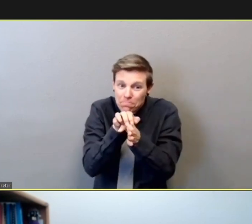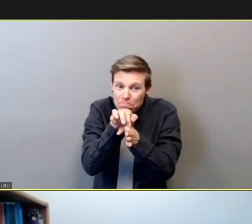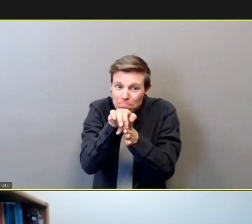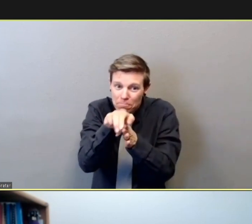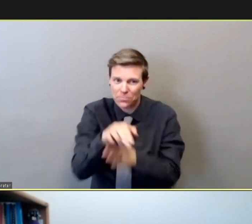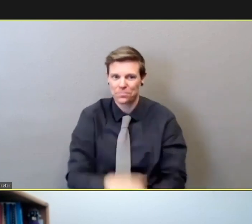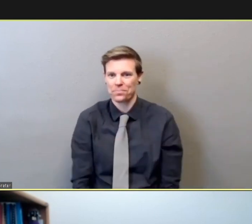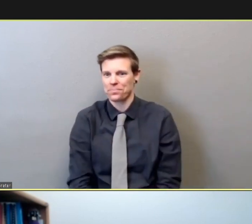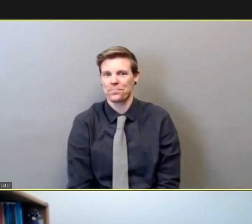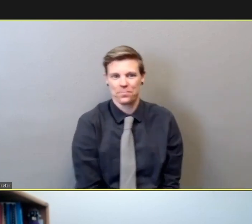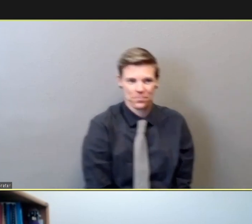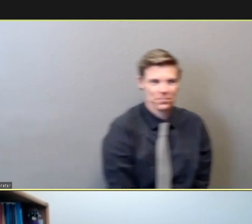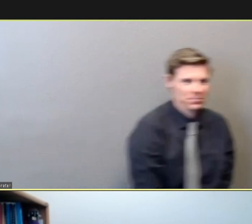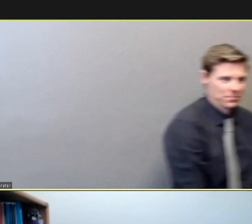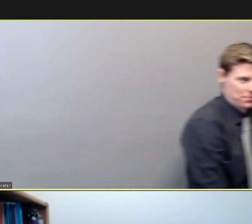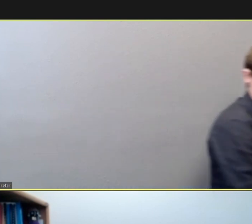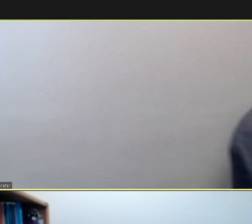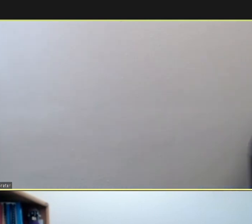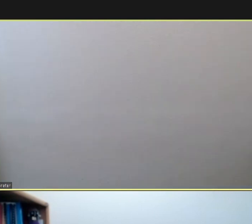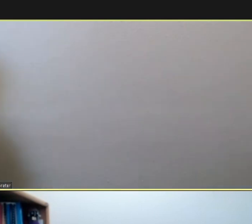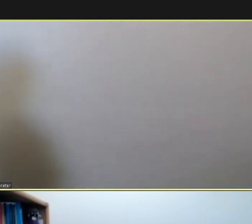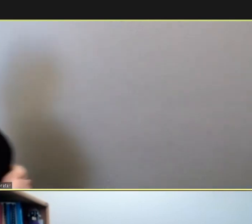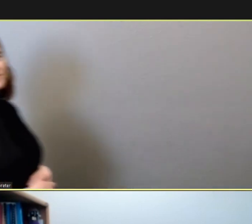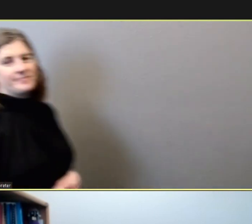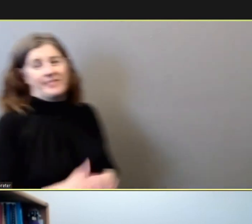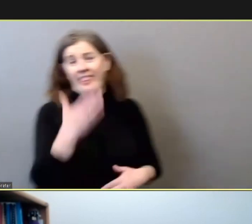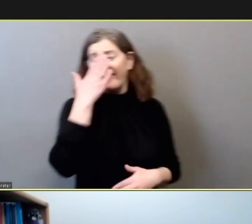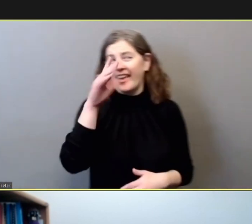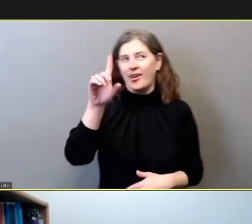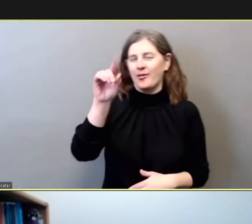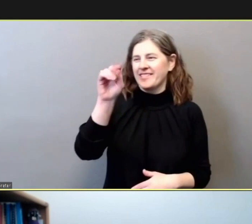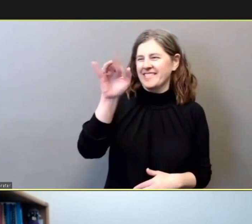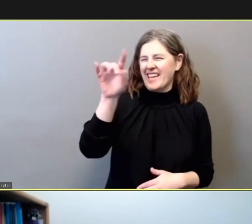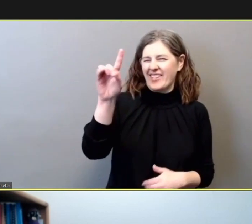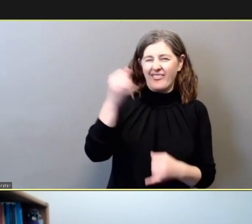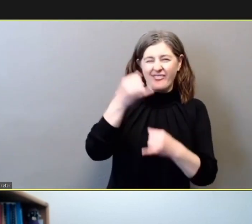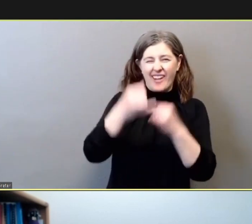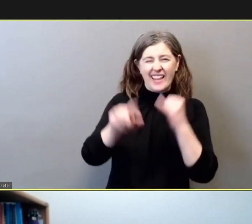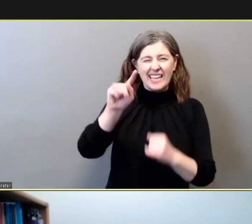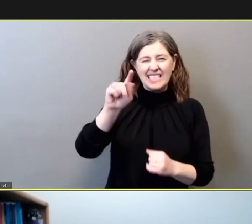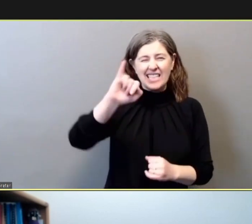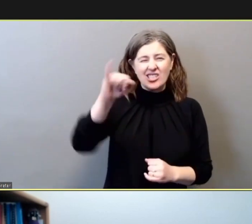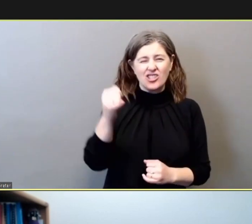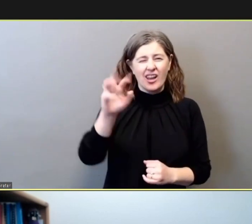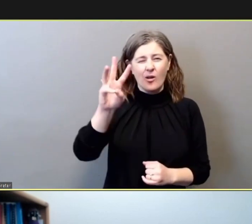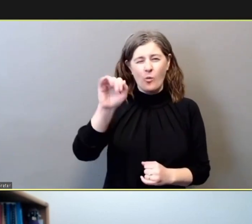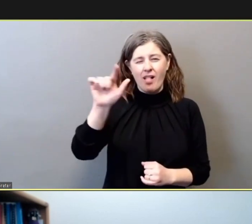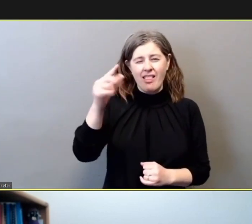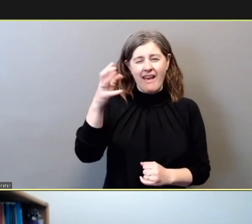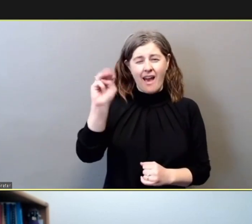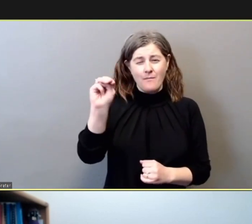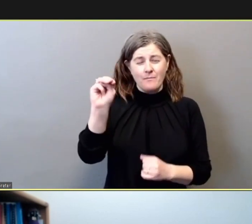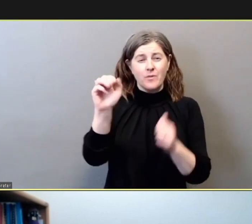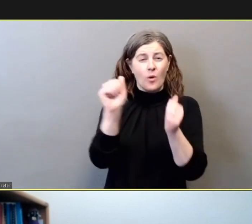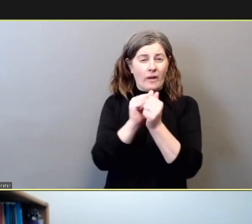Thank you, David. And finally, TJ Wilhelm with KOAT. Go ahead, please.